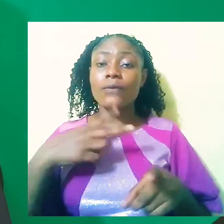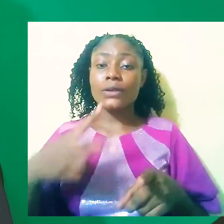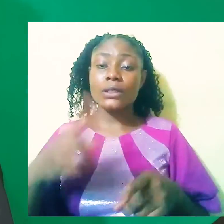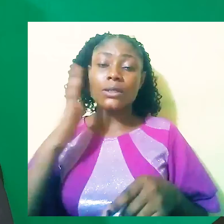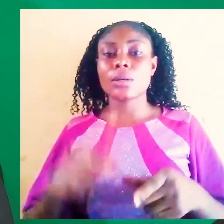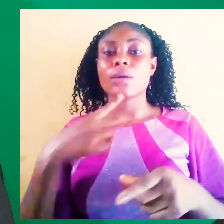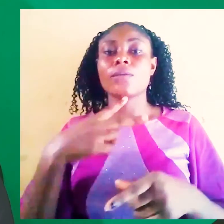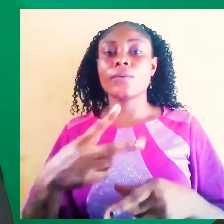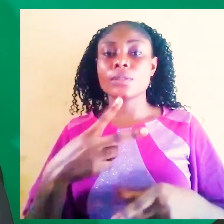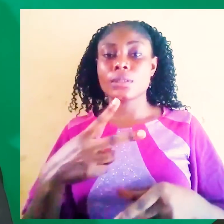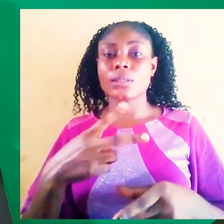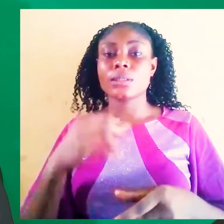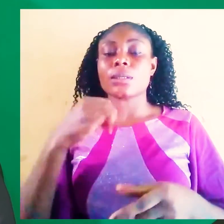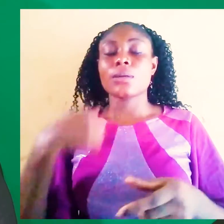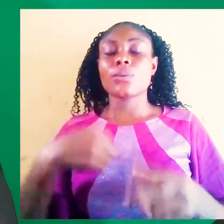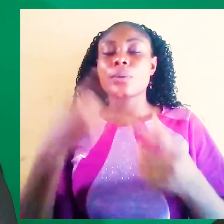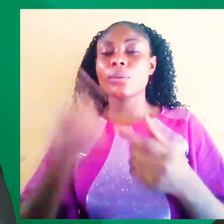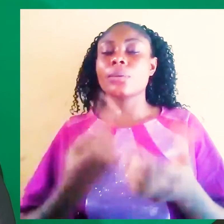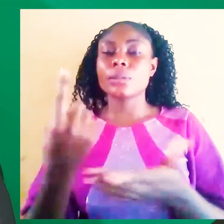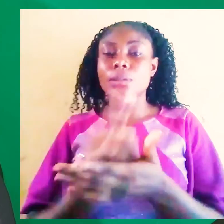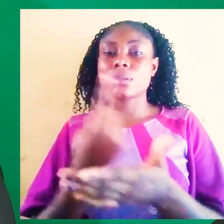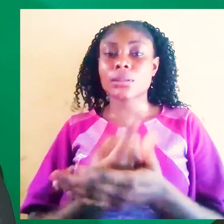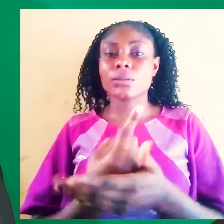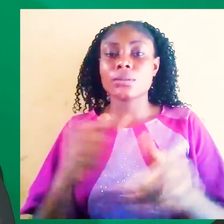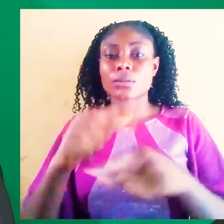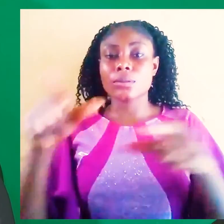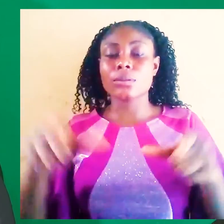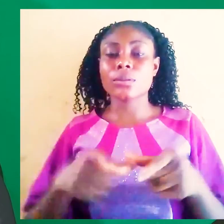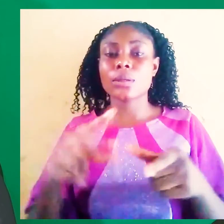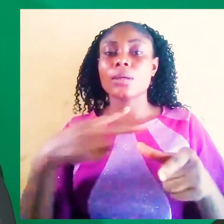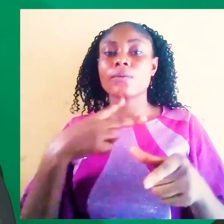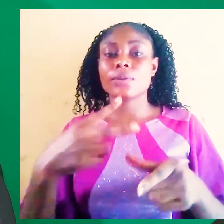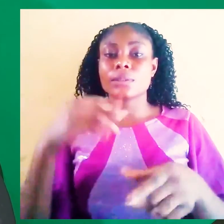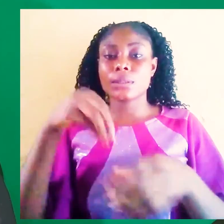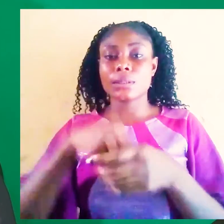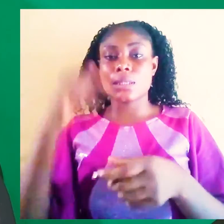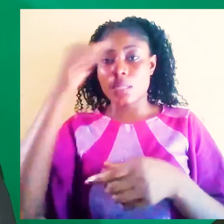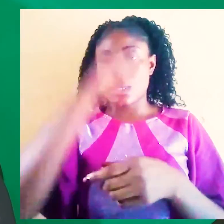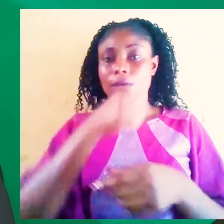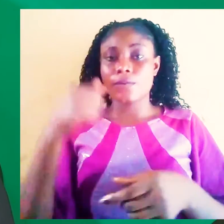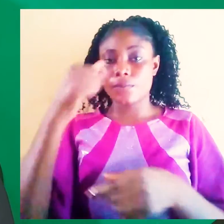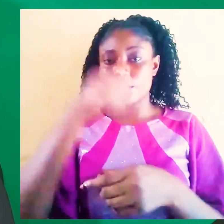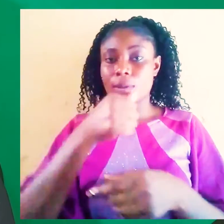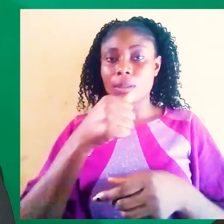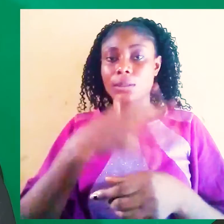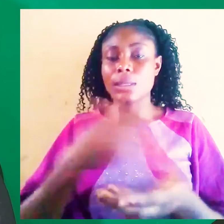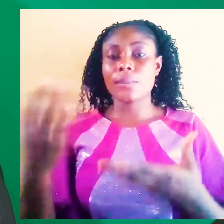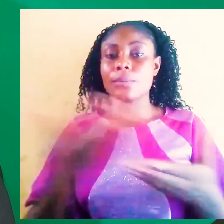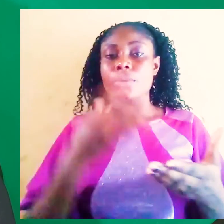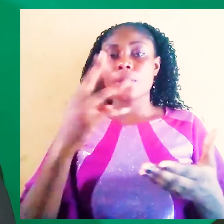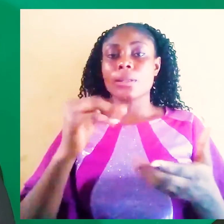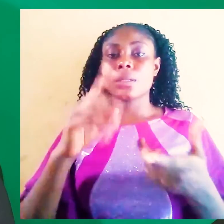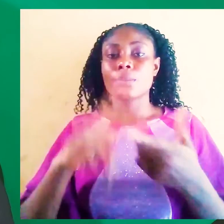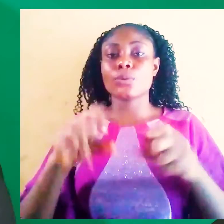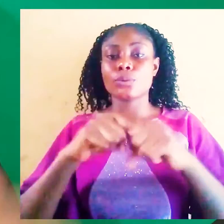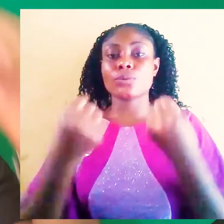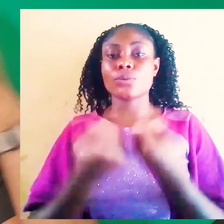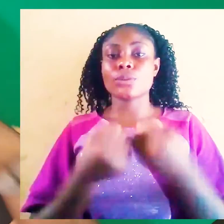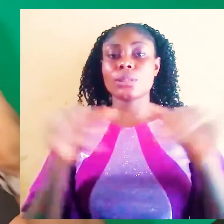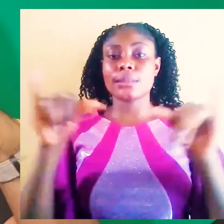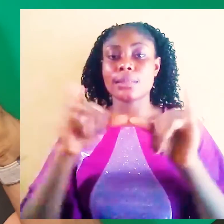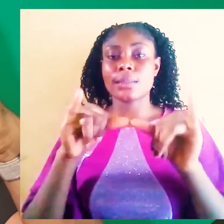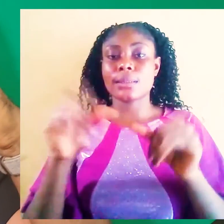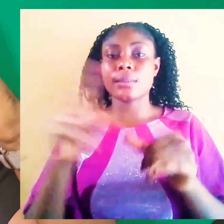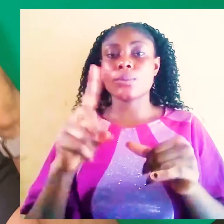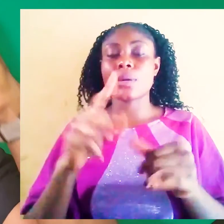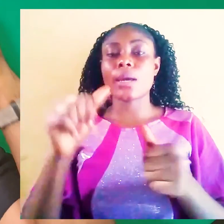in indigenous hands, the indigenous voices, we only discuss indigenous sign languages of Africa and bringing them to the